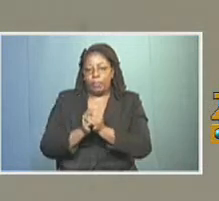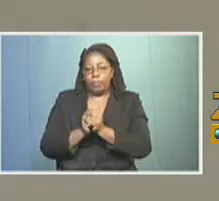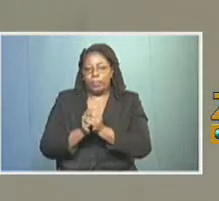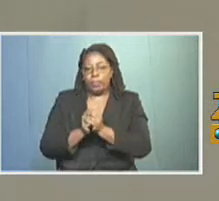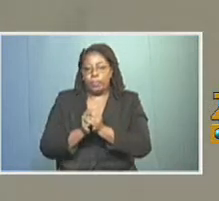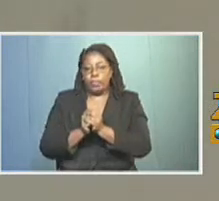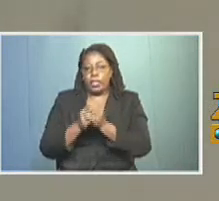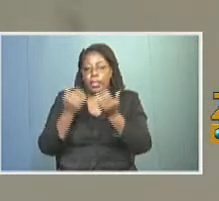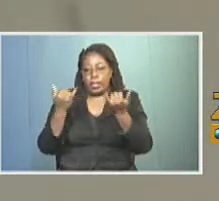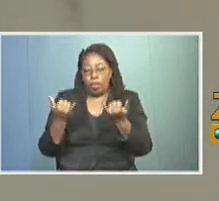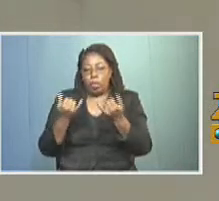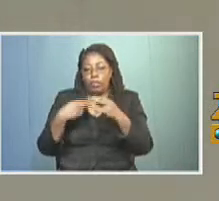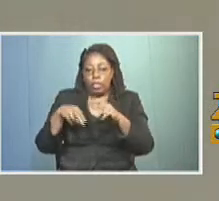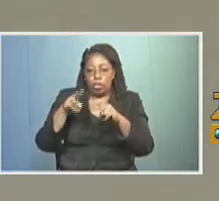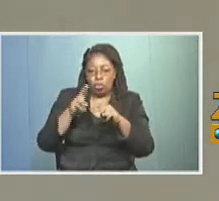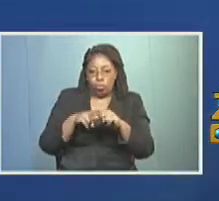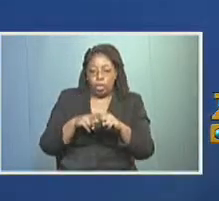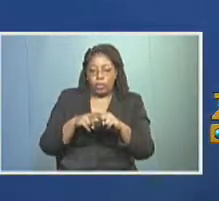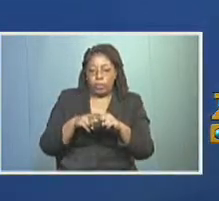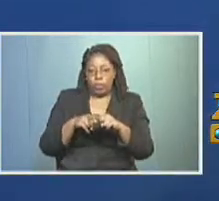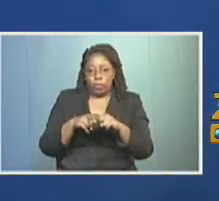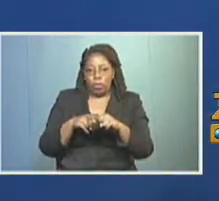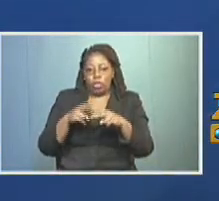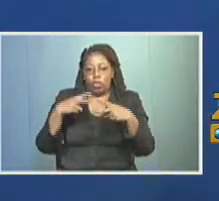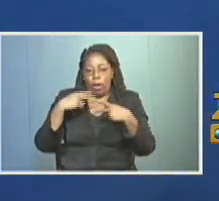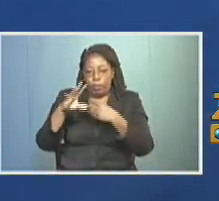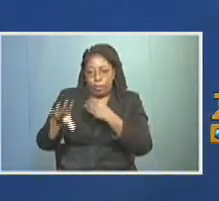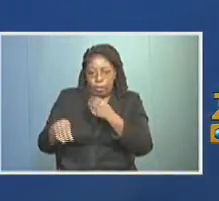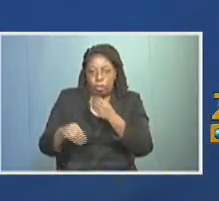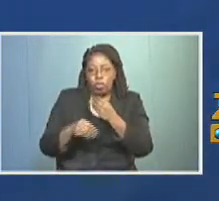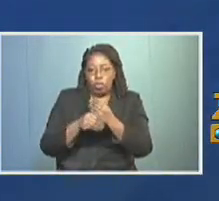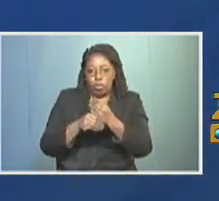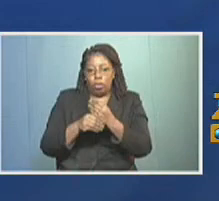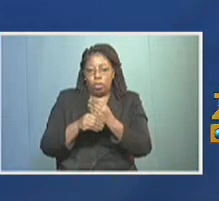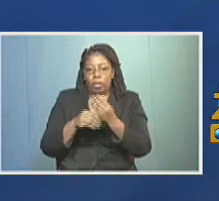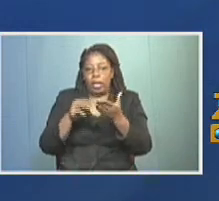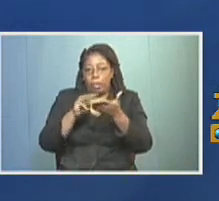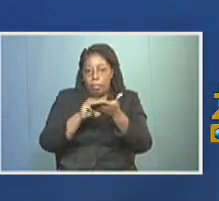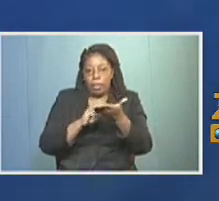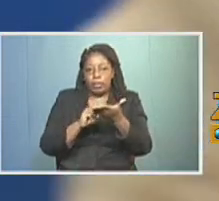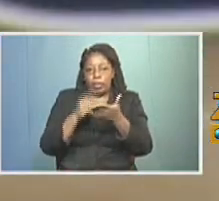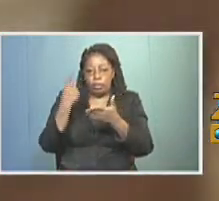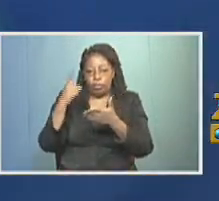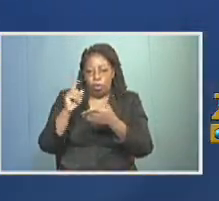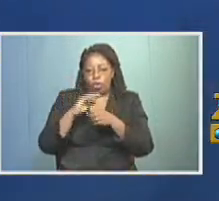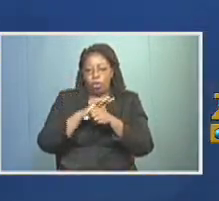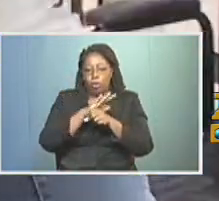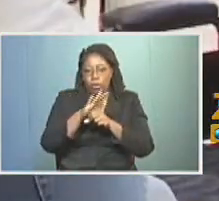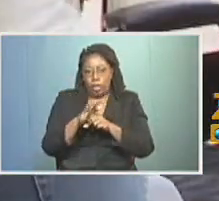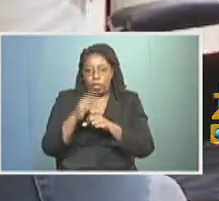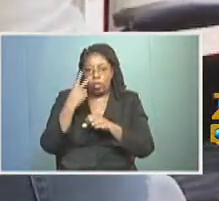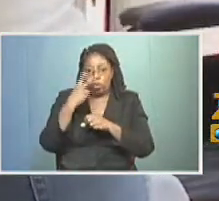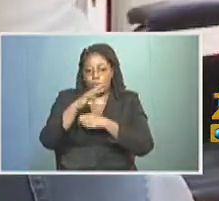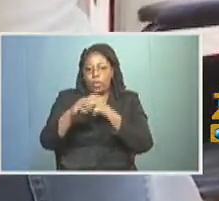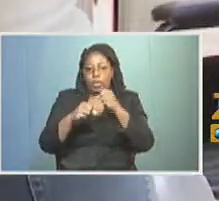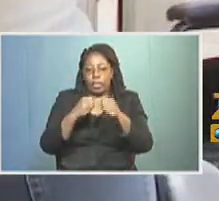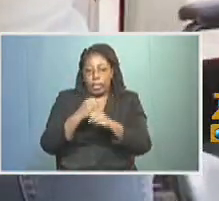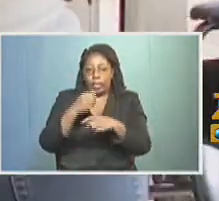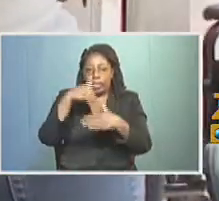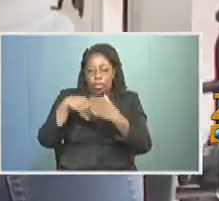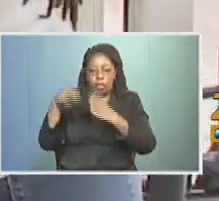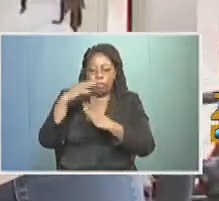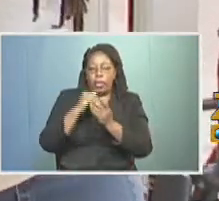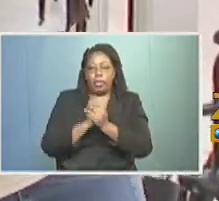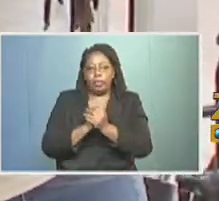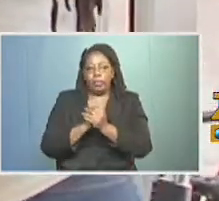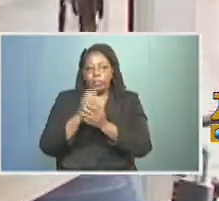changer, there's an increasing push to secure additional medication for COVID-19 2 years into the fight. Pfizer